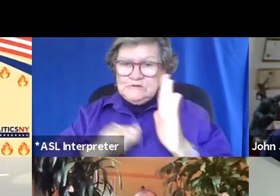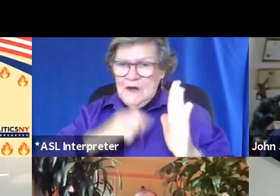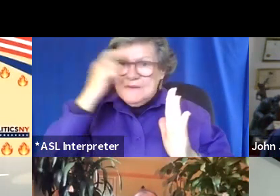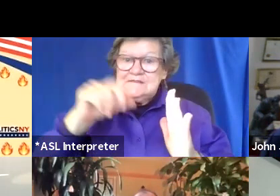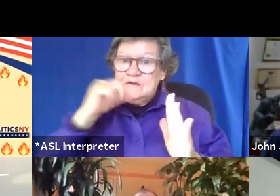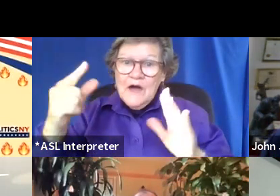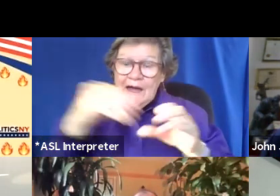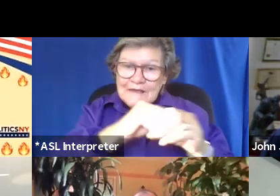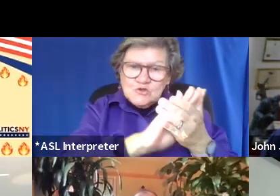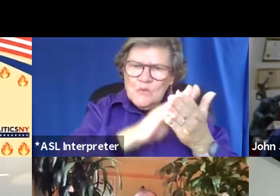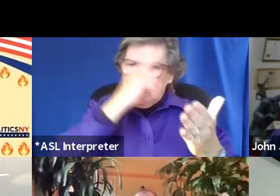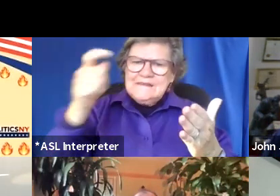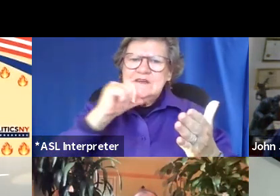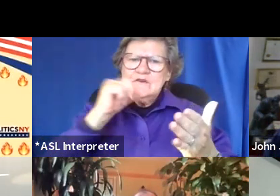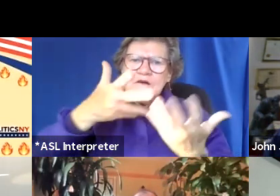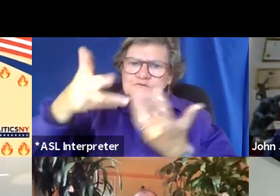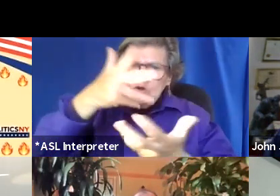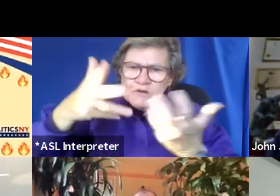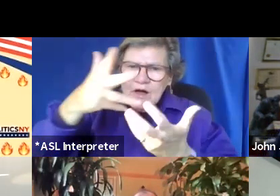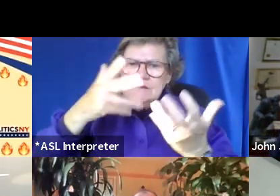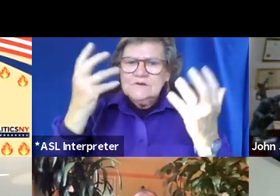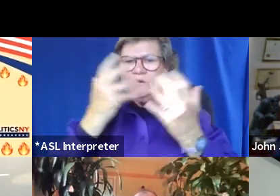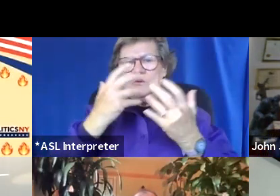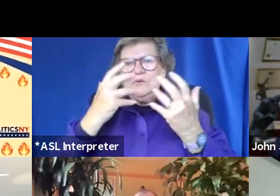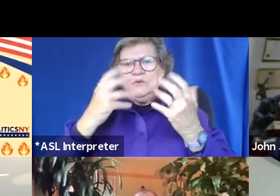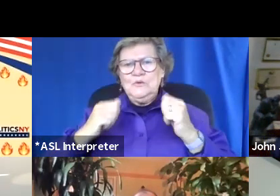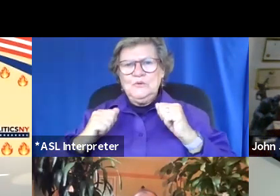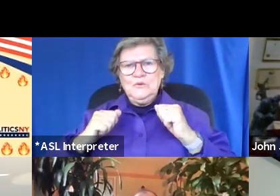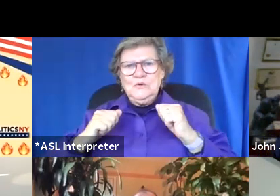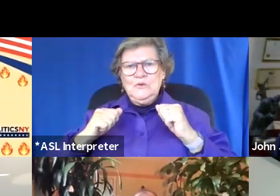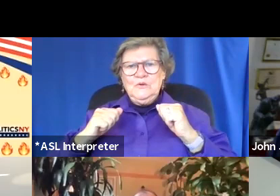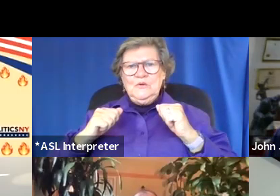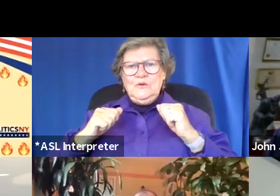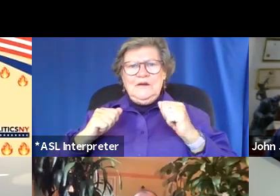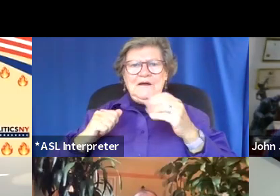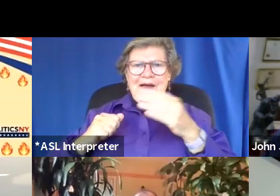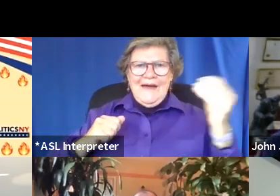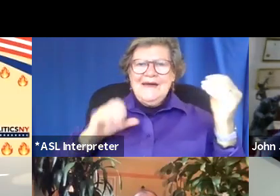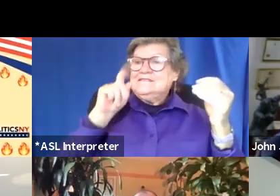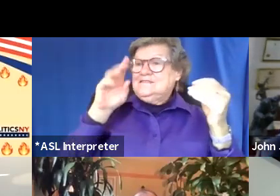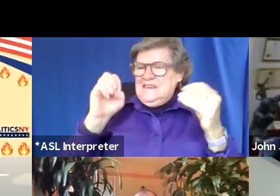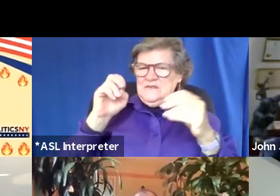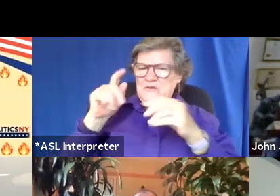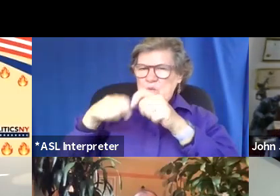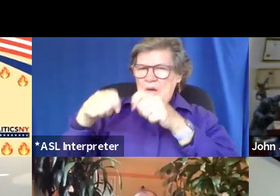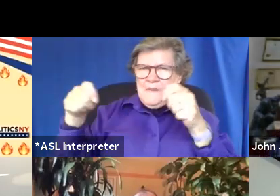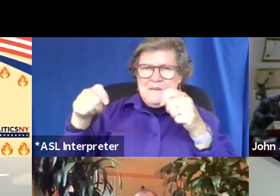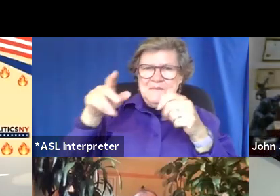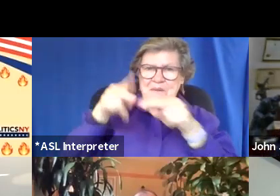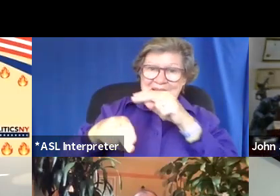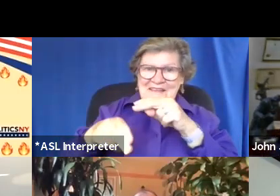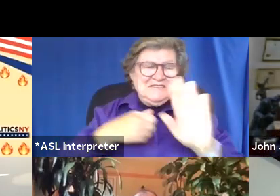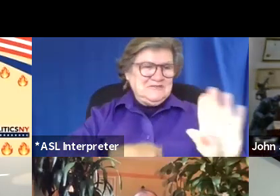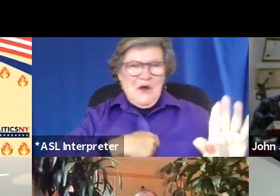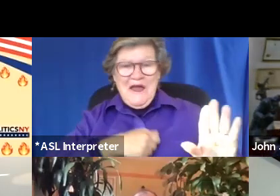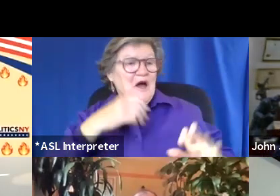They're not socializing. Why? We're putting the interests of teachers and special interests above students. I'm sorry, I went along.